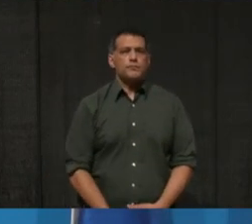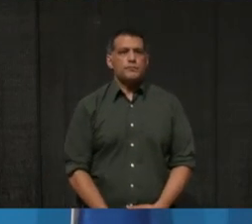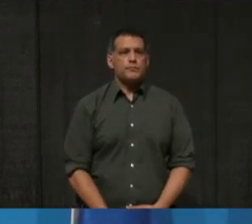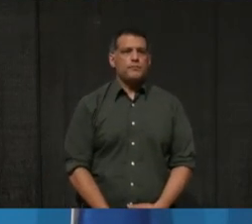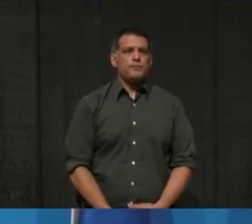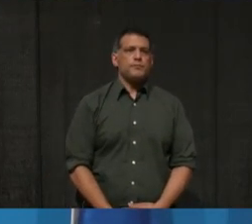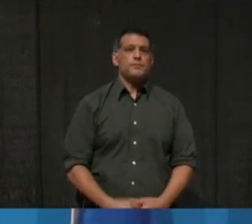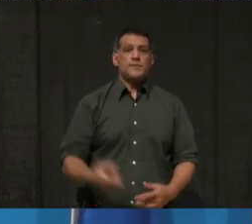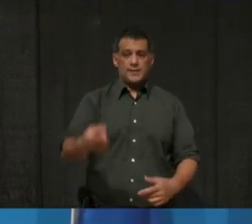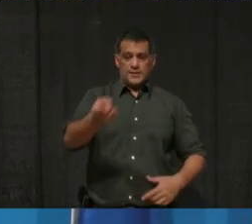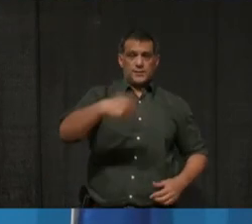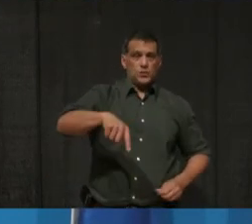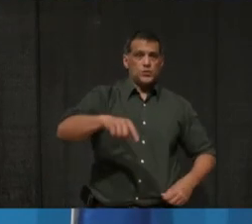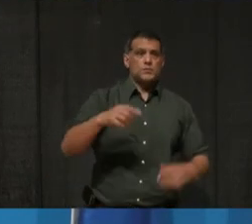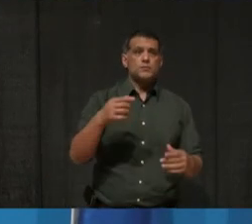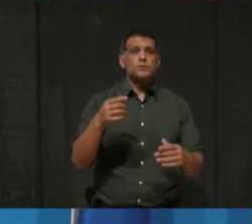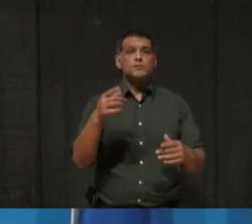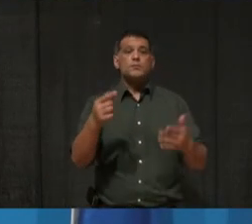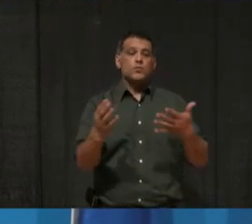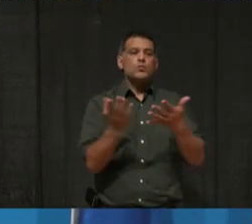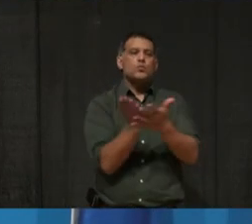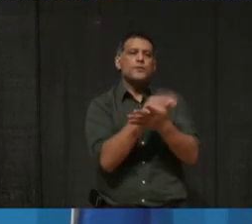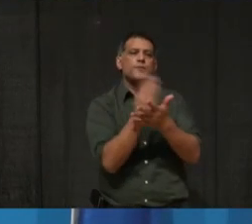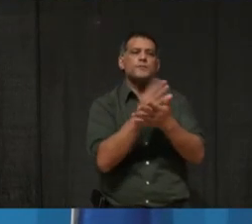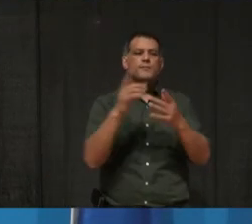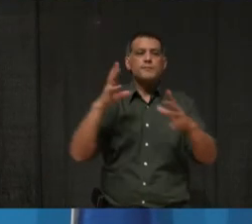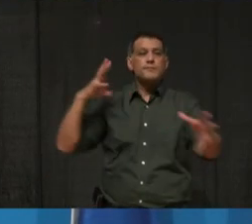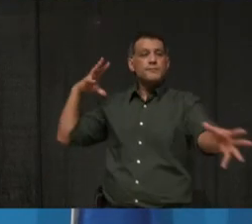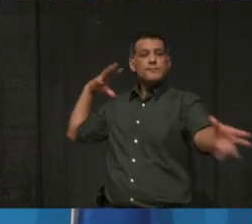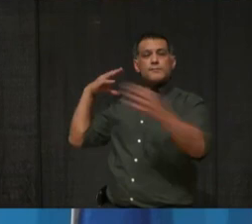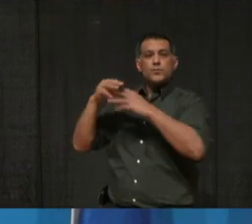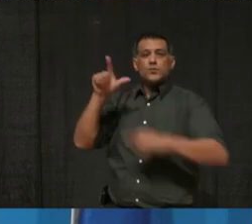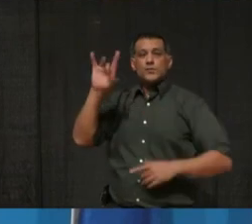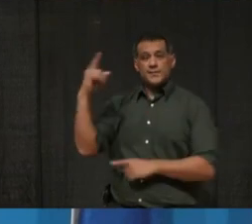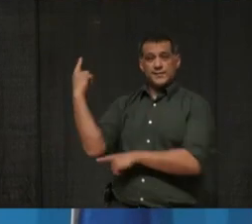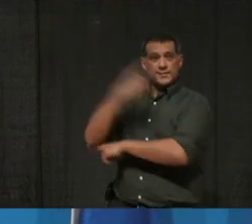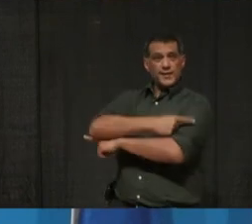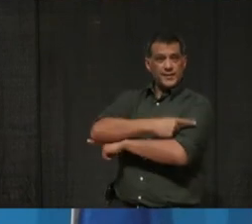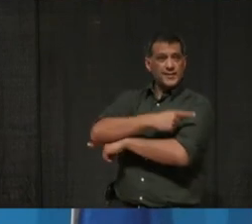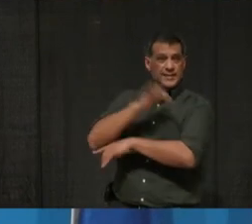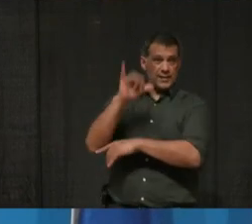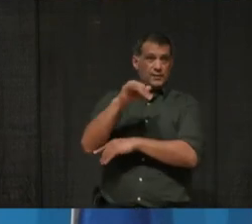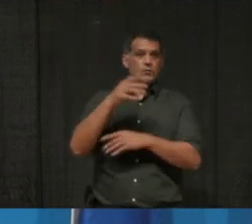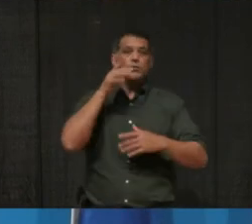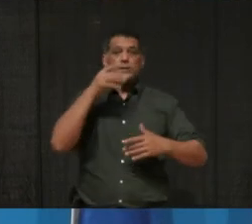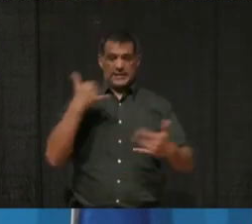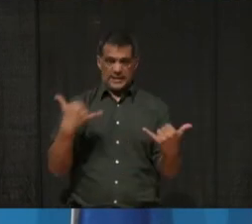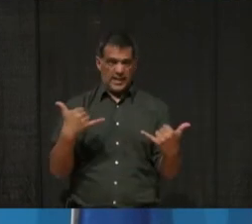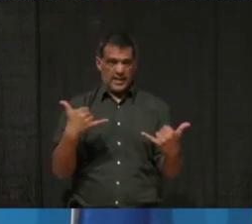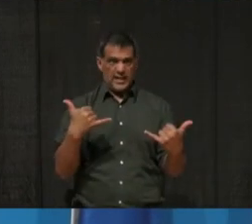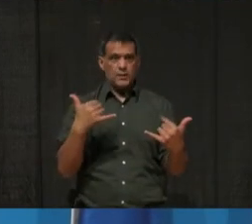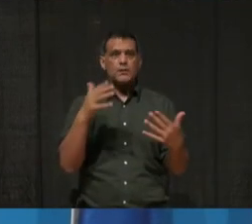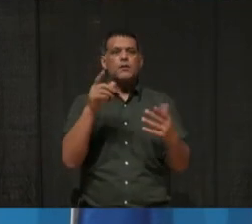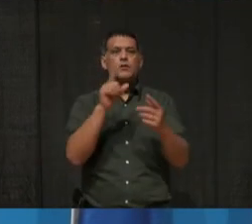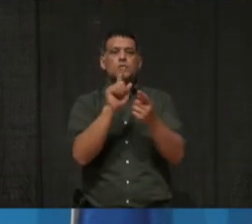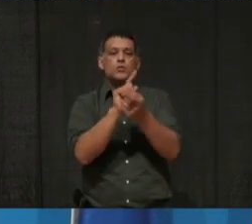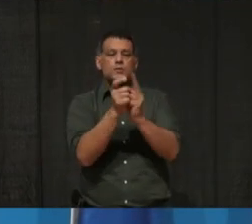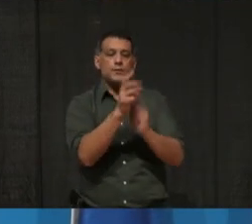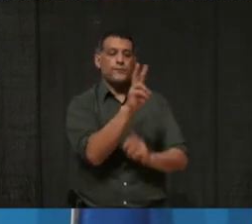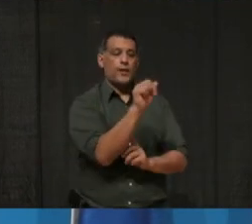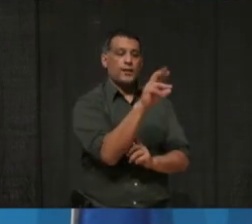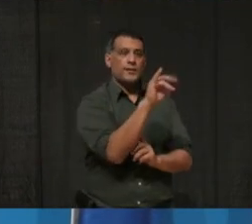of the provincial stay-at-home order next week, we are now in a clear race between variants and